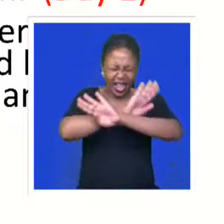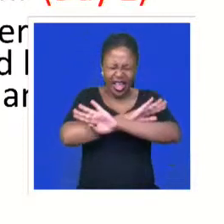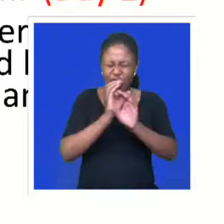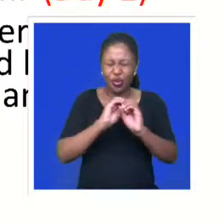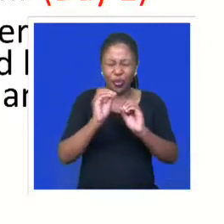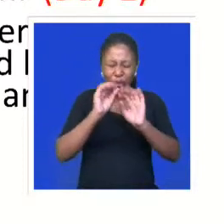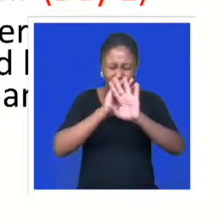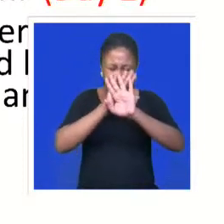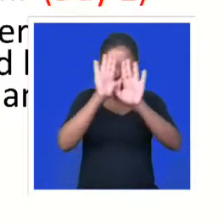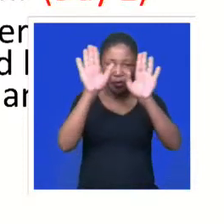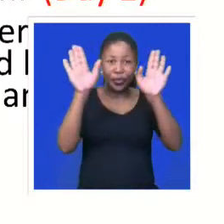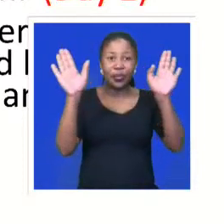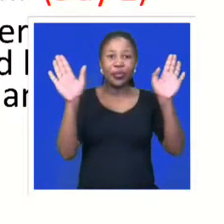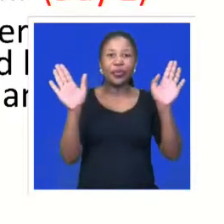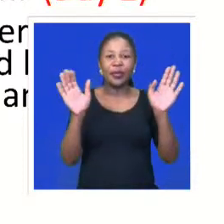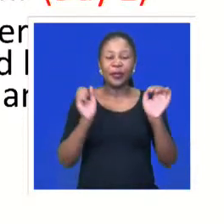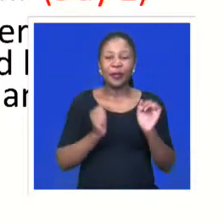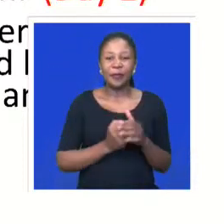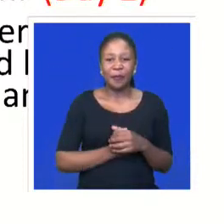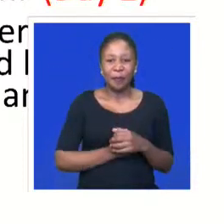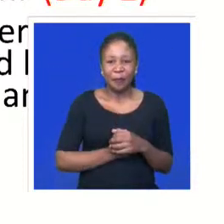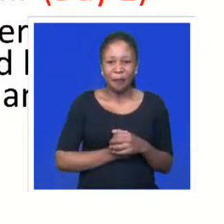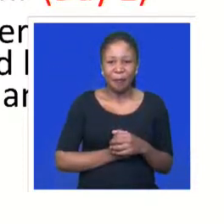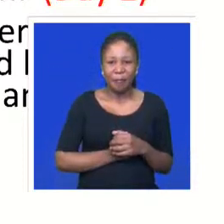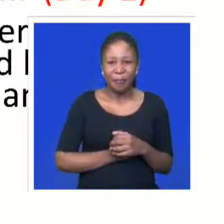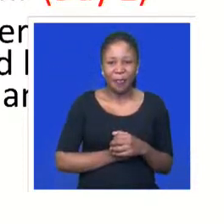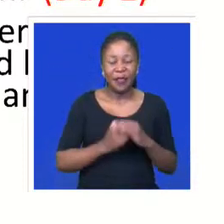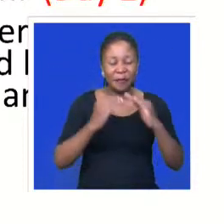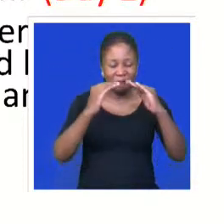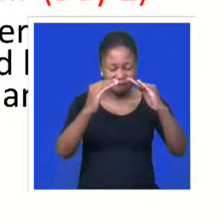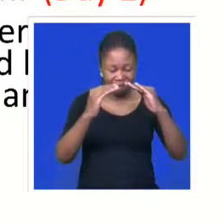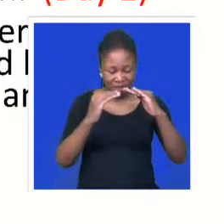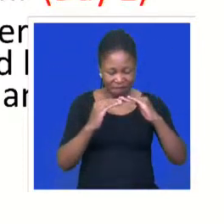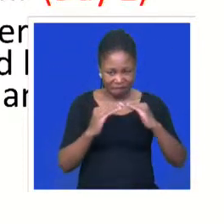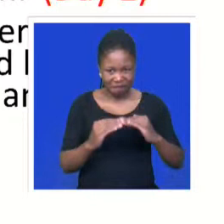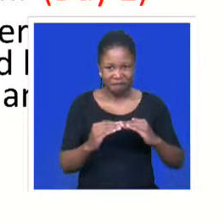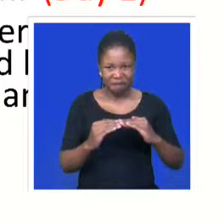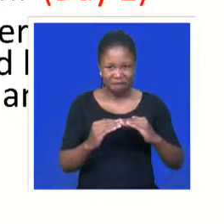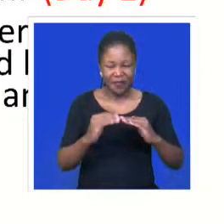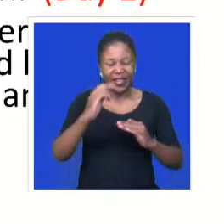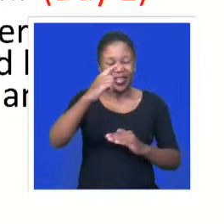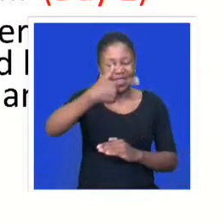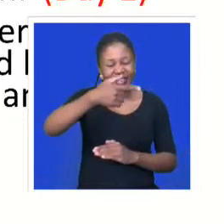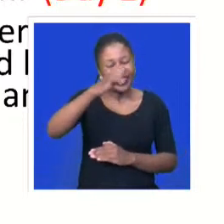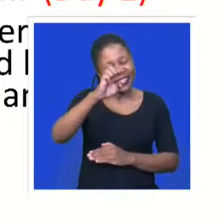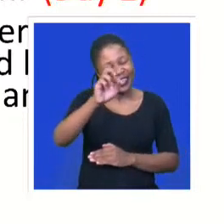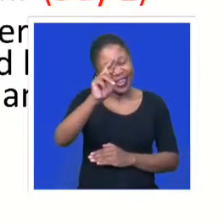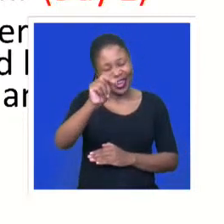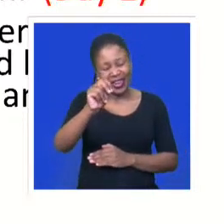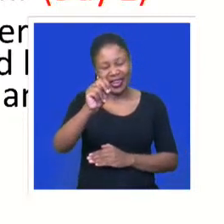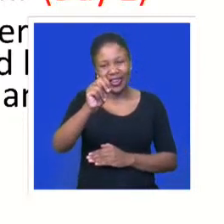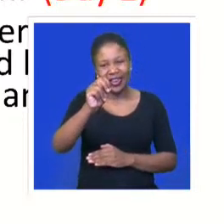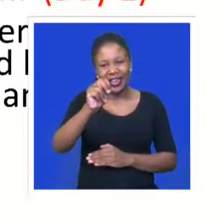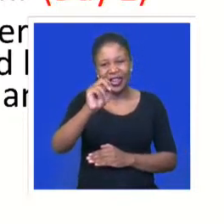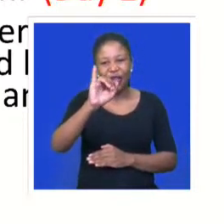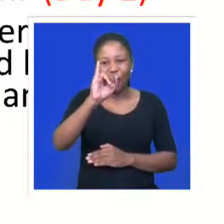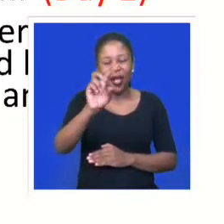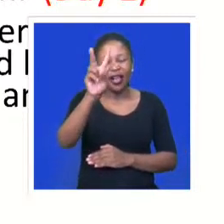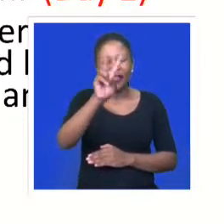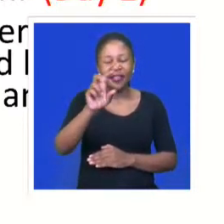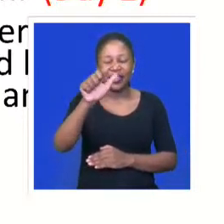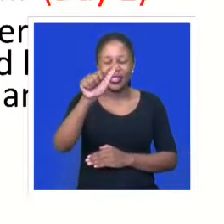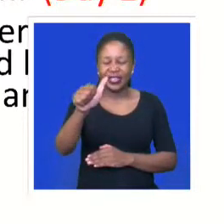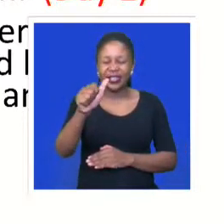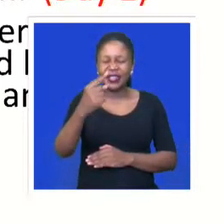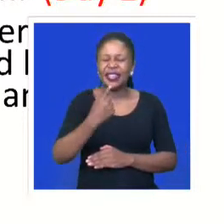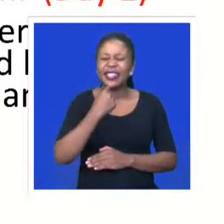6. And God said, let there be a firmament in the midst of the waters, and let it